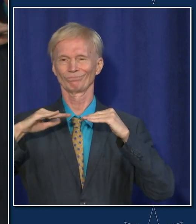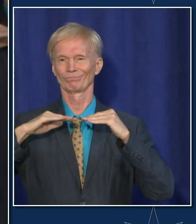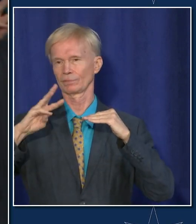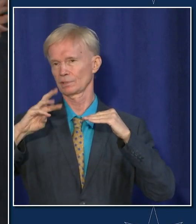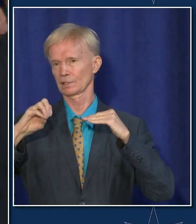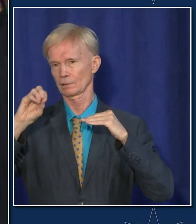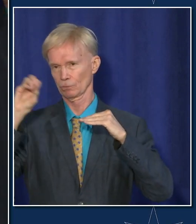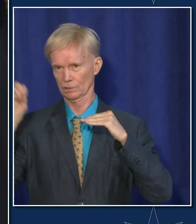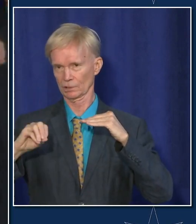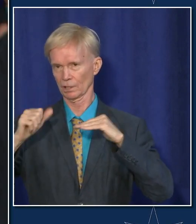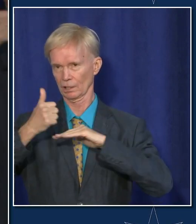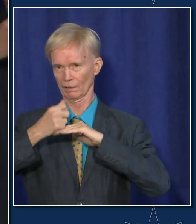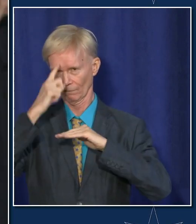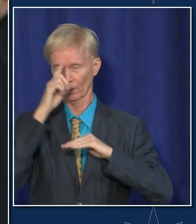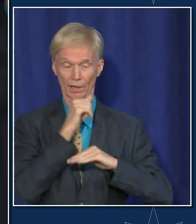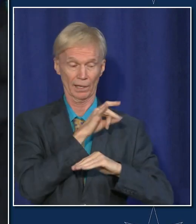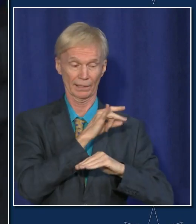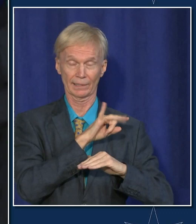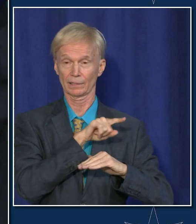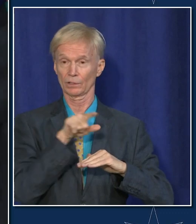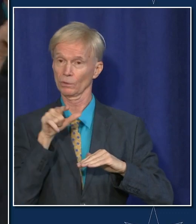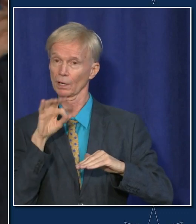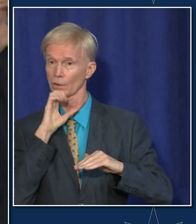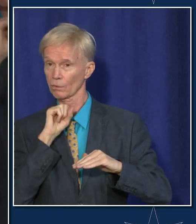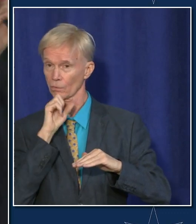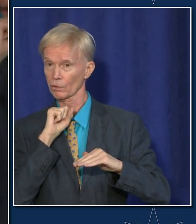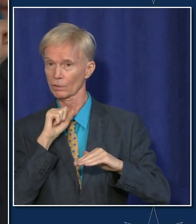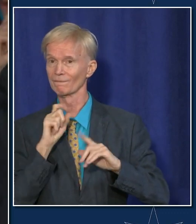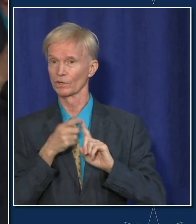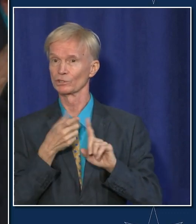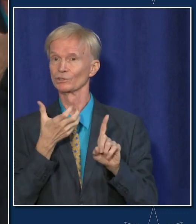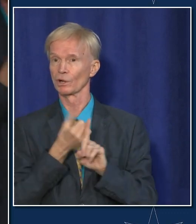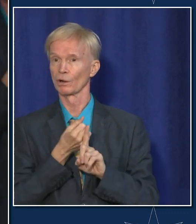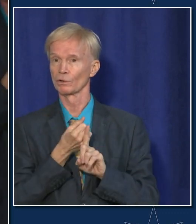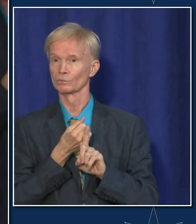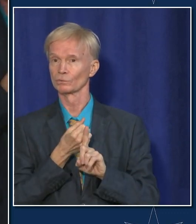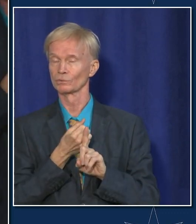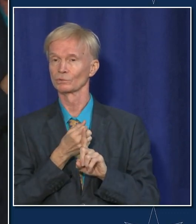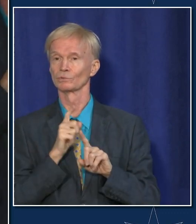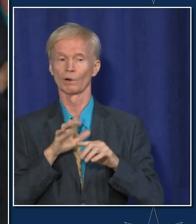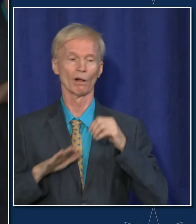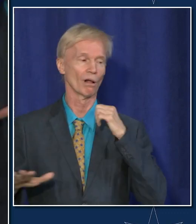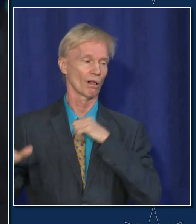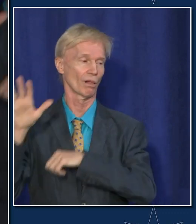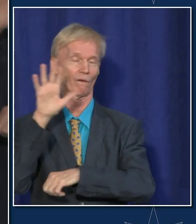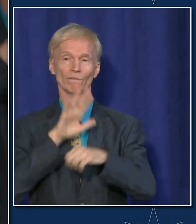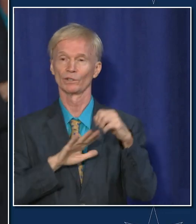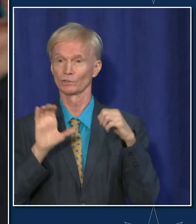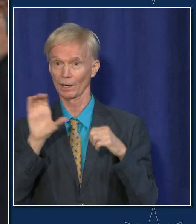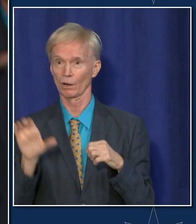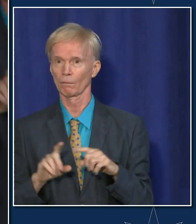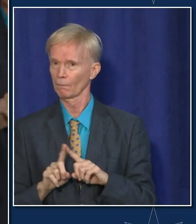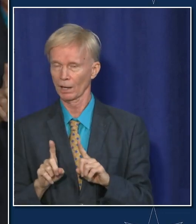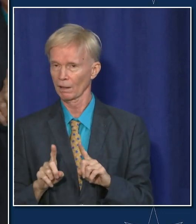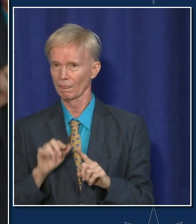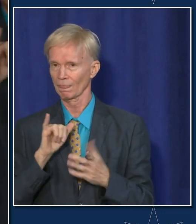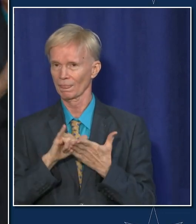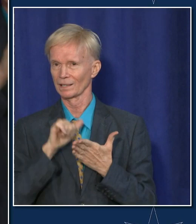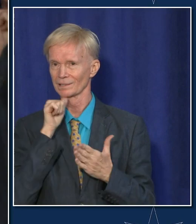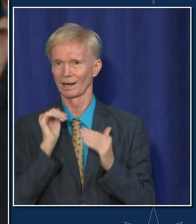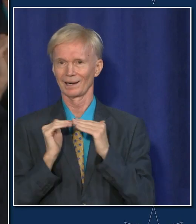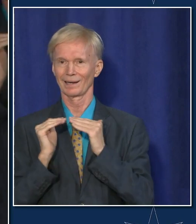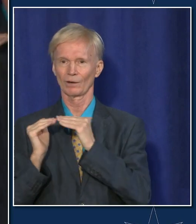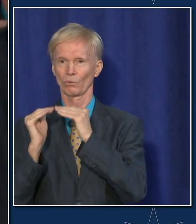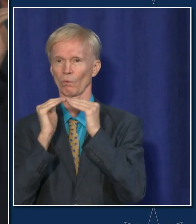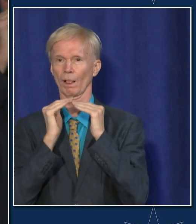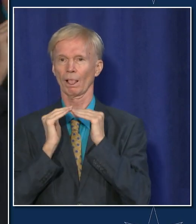mark for that 18 to 29-year-old group, having gotten a first dose, where you look at all comers across the city, but that's not equal, especially where you look by